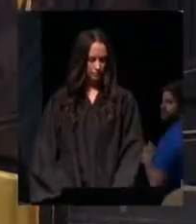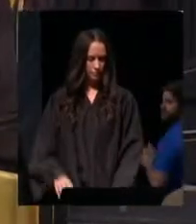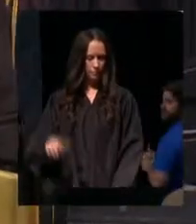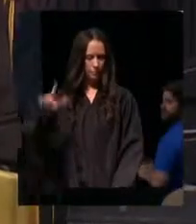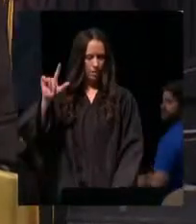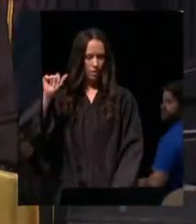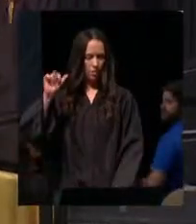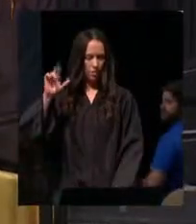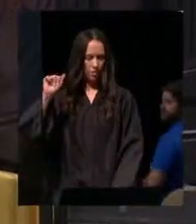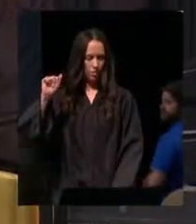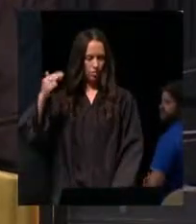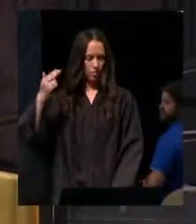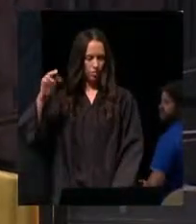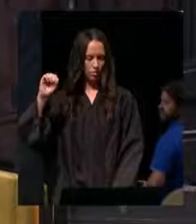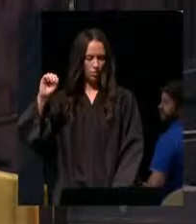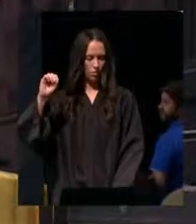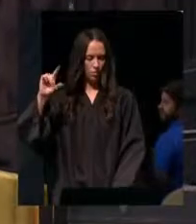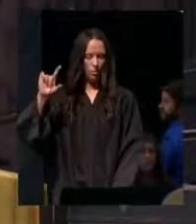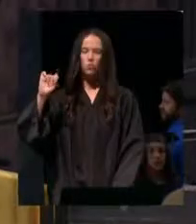Laura Holston.